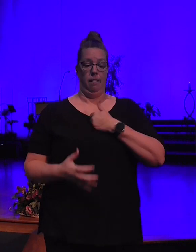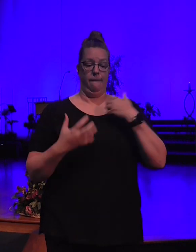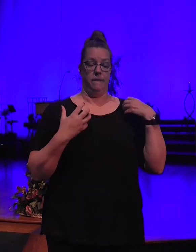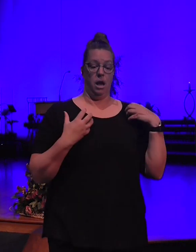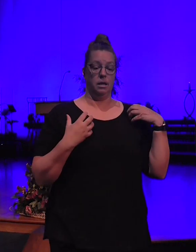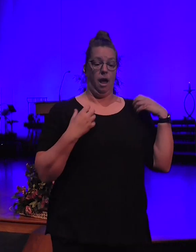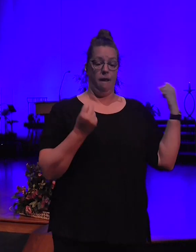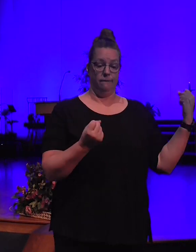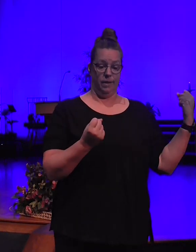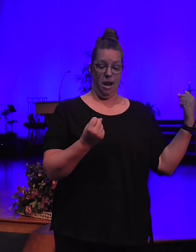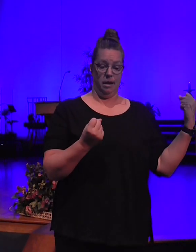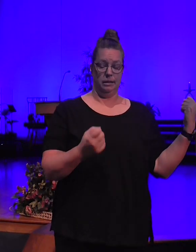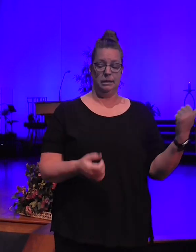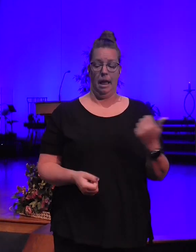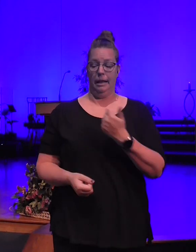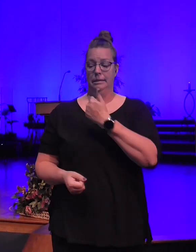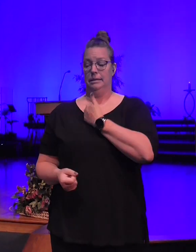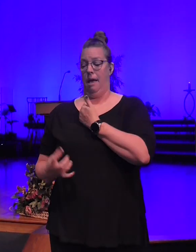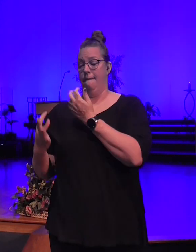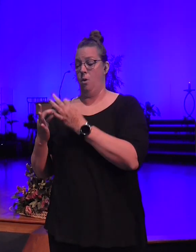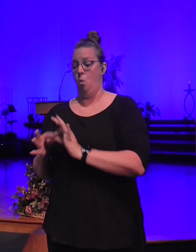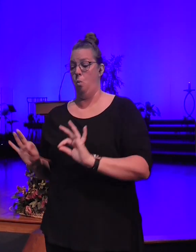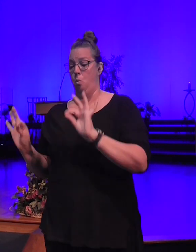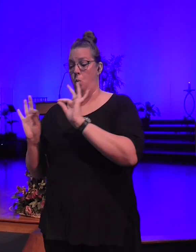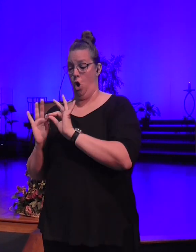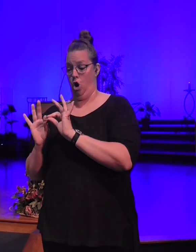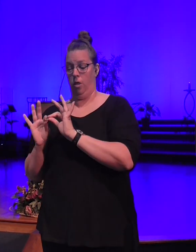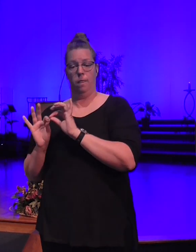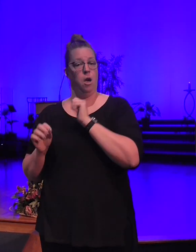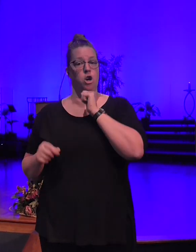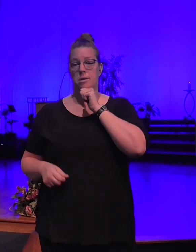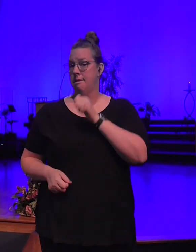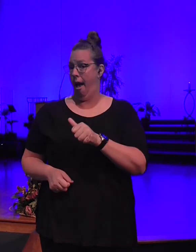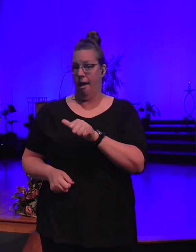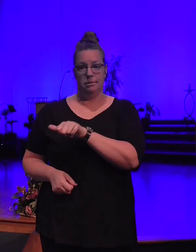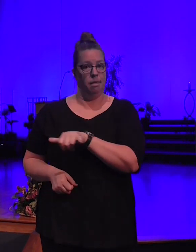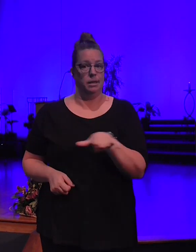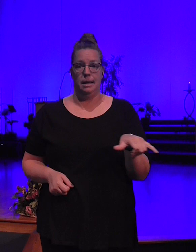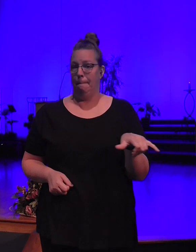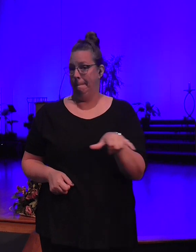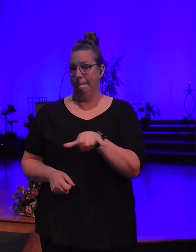Self-confidence and self-worth are not the